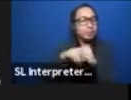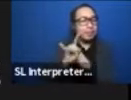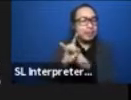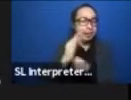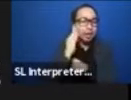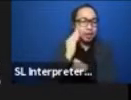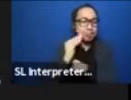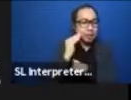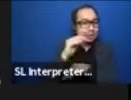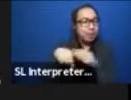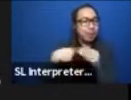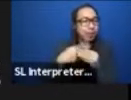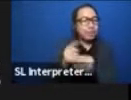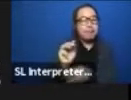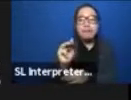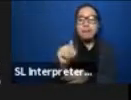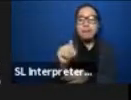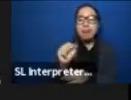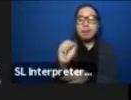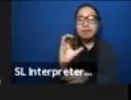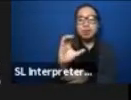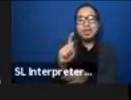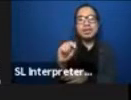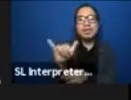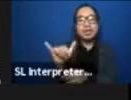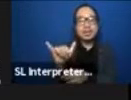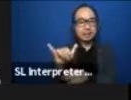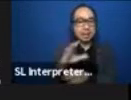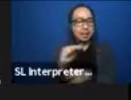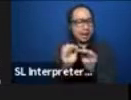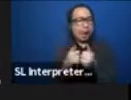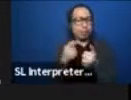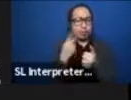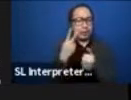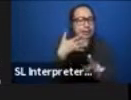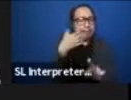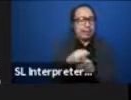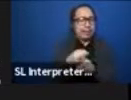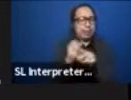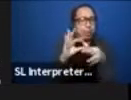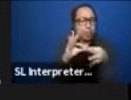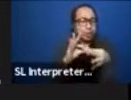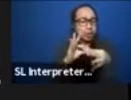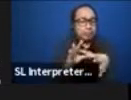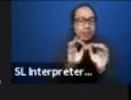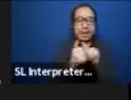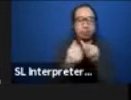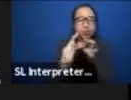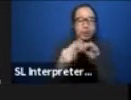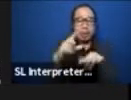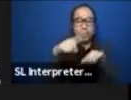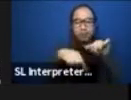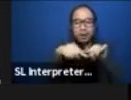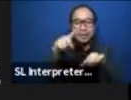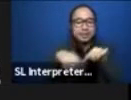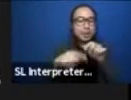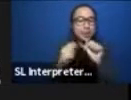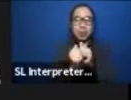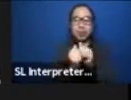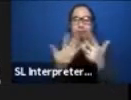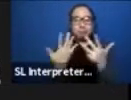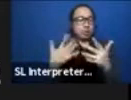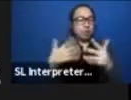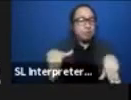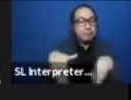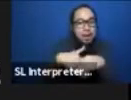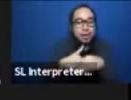masculinities, and how all of these things impact their relationships, their friendships, love, marriage,